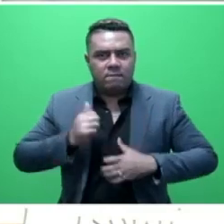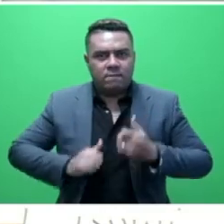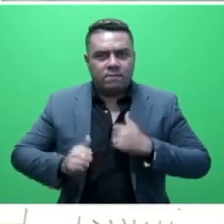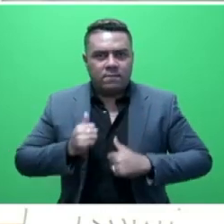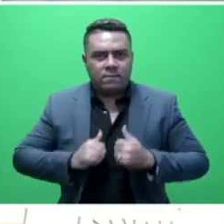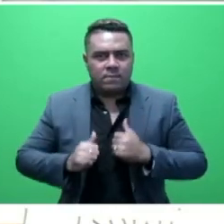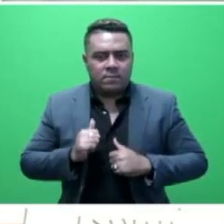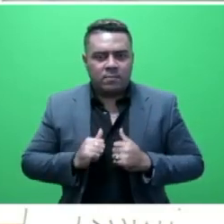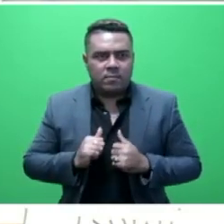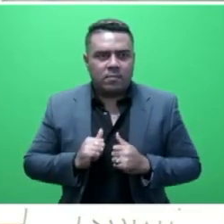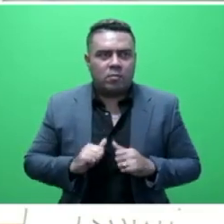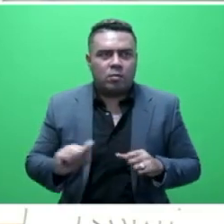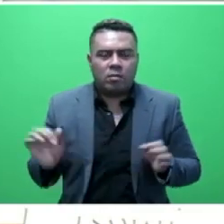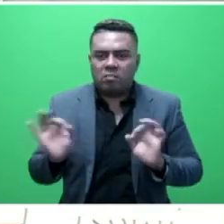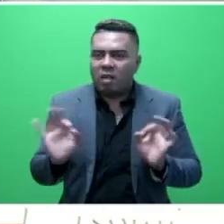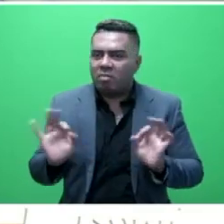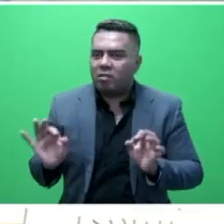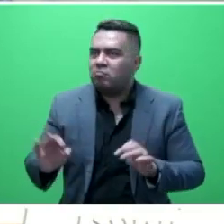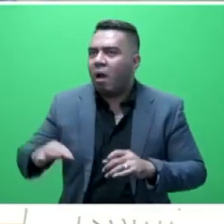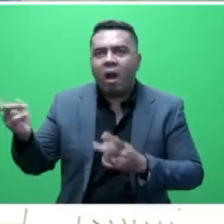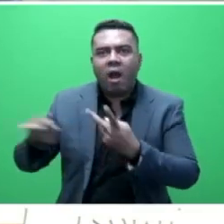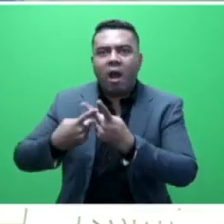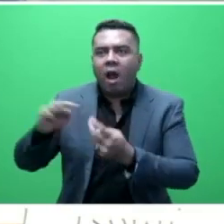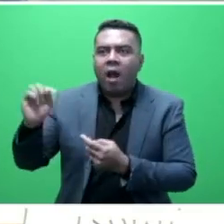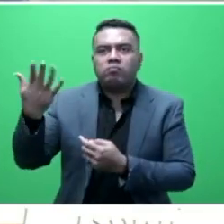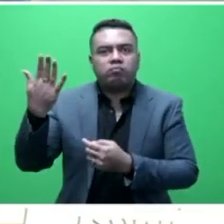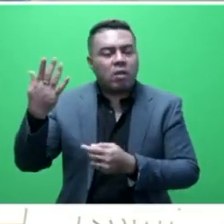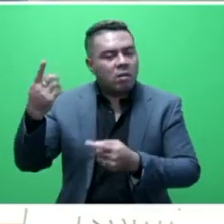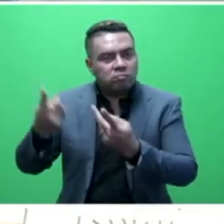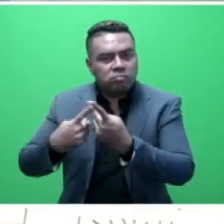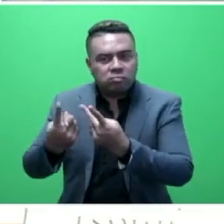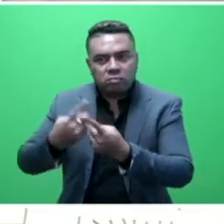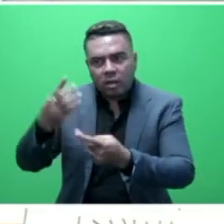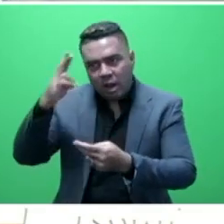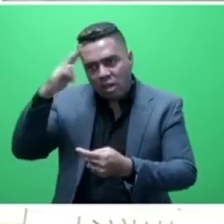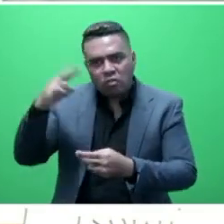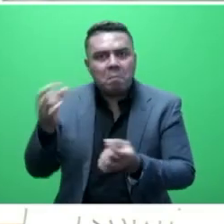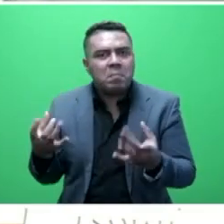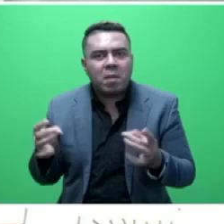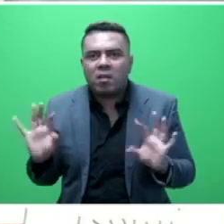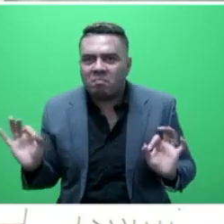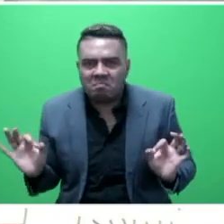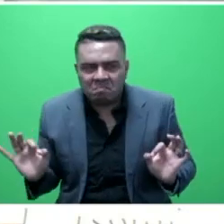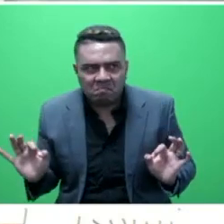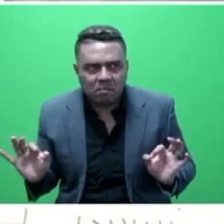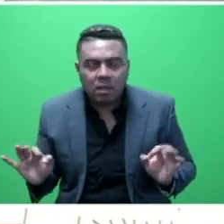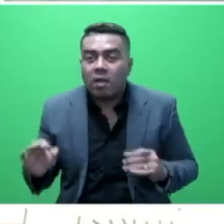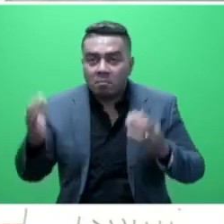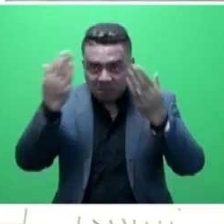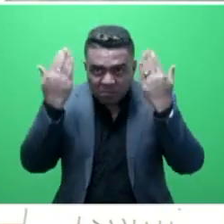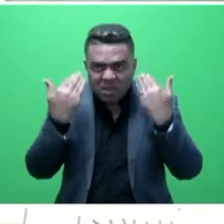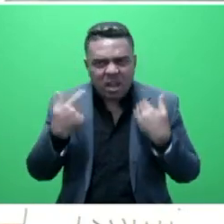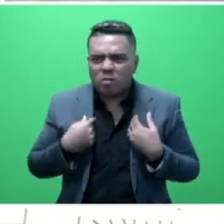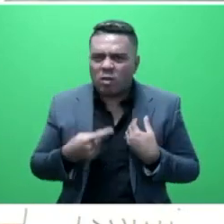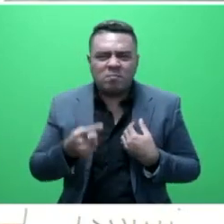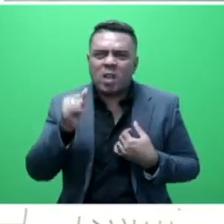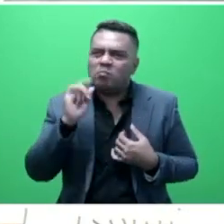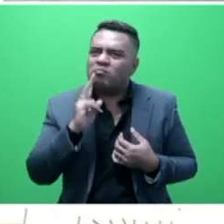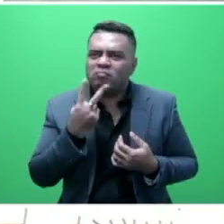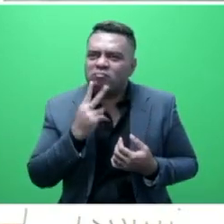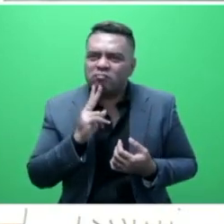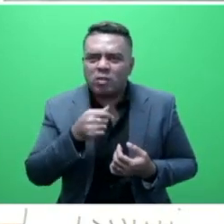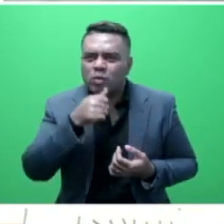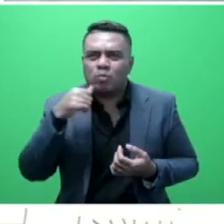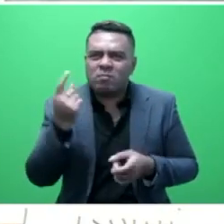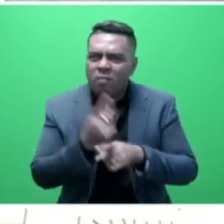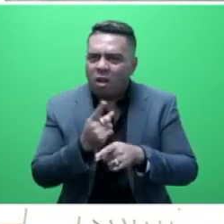which no nation was prepared. Mr. Speaker, I'm not here to sugarcoat anything this evening. Since the